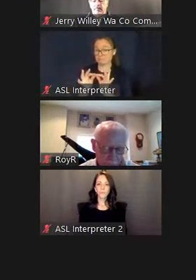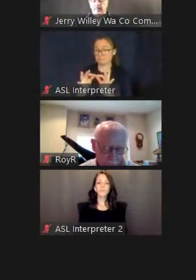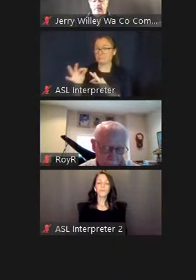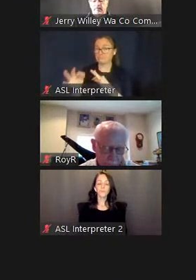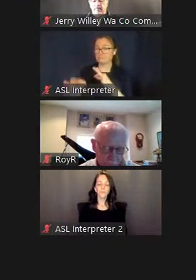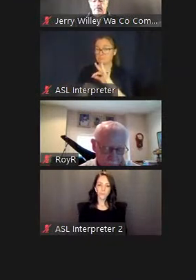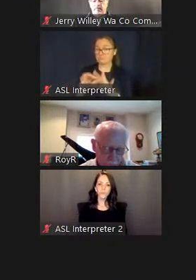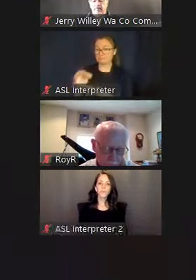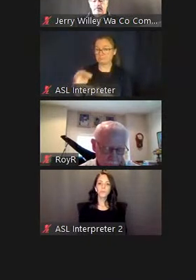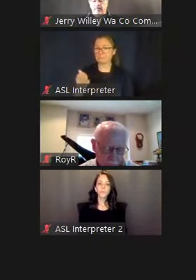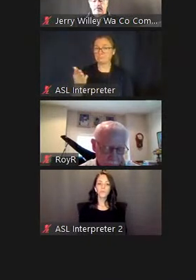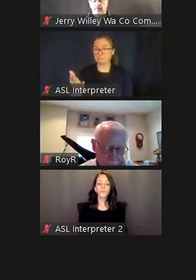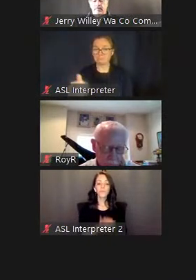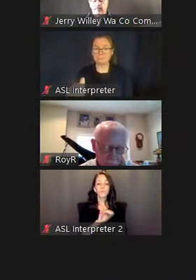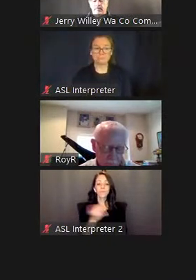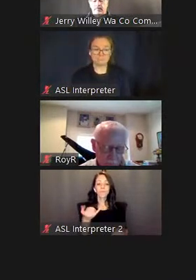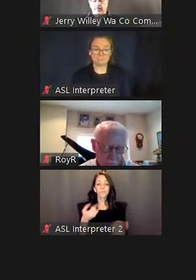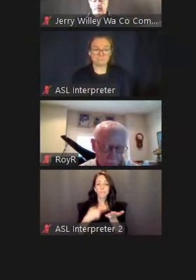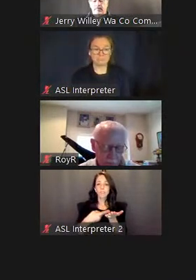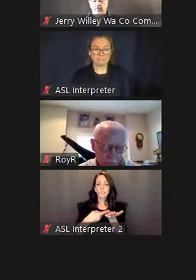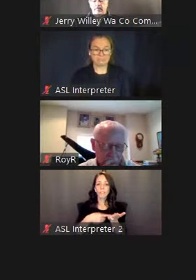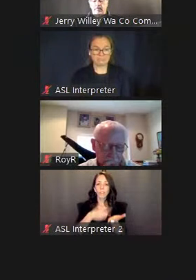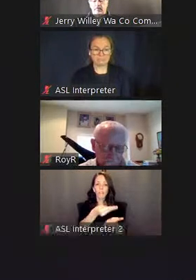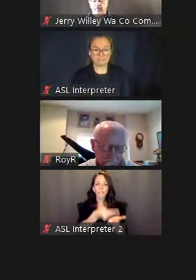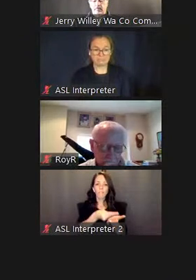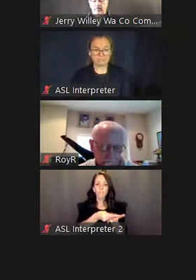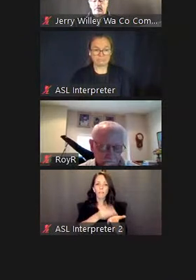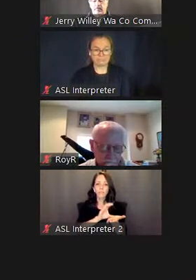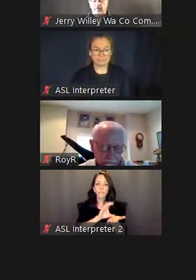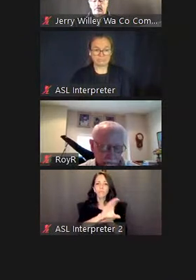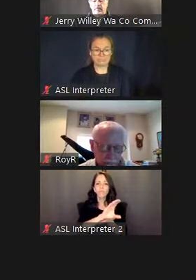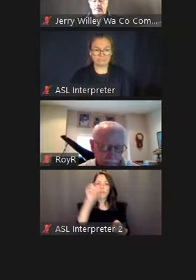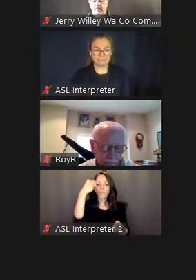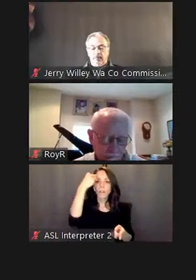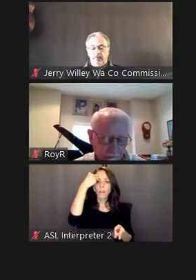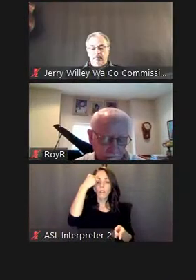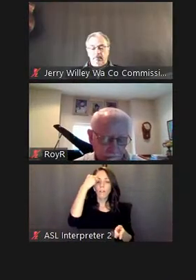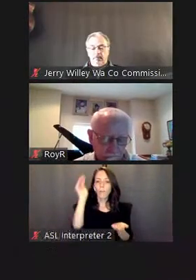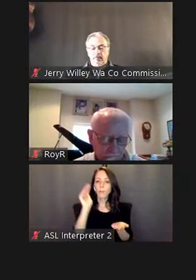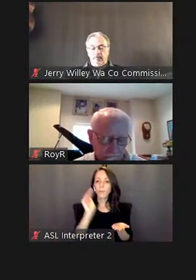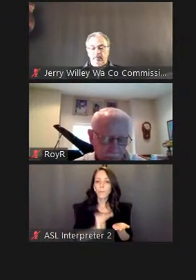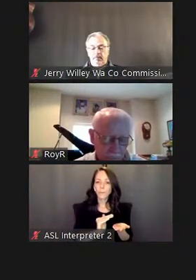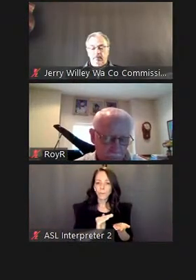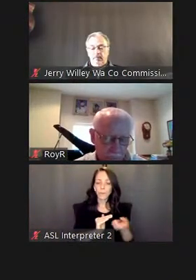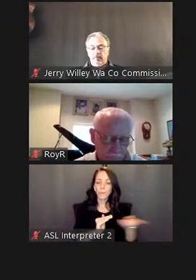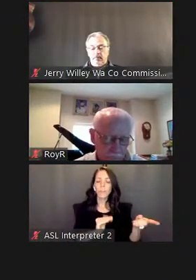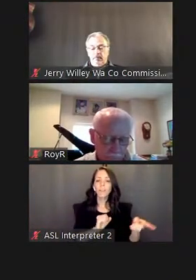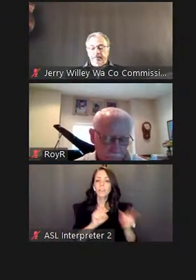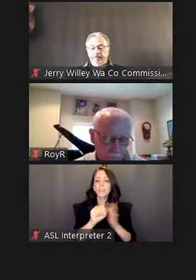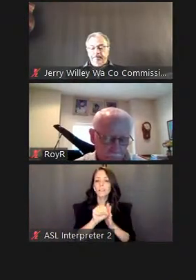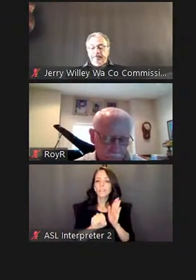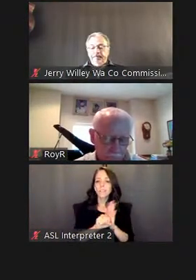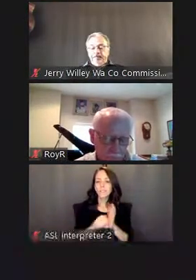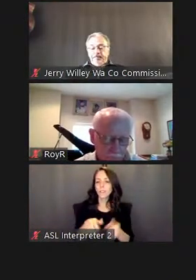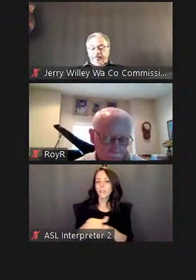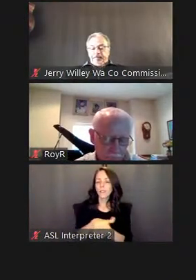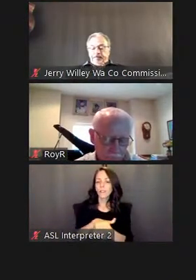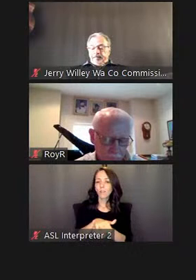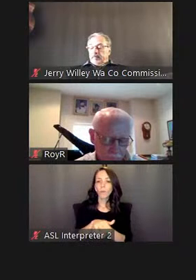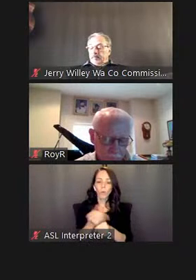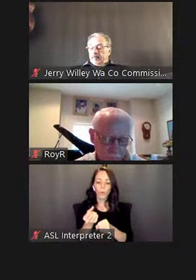directly for local government relief. Part of ARPA included what's called state and local fiscal recovery